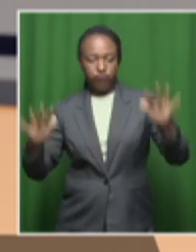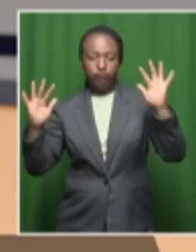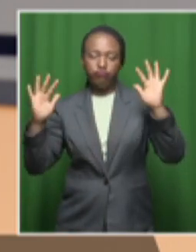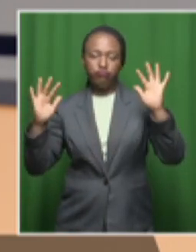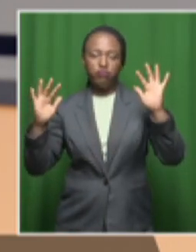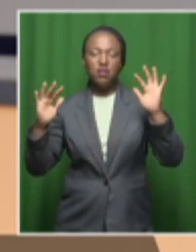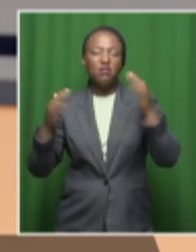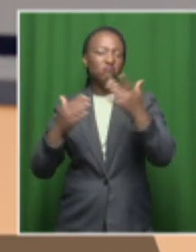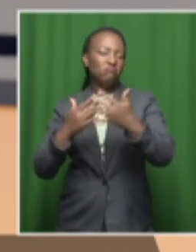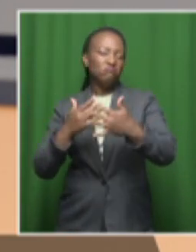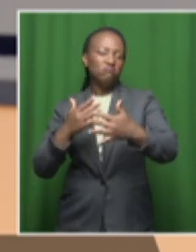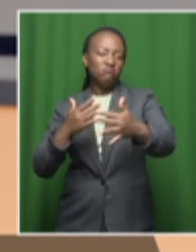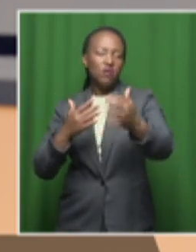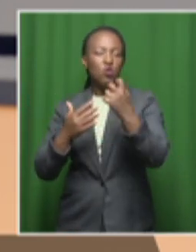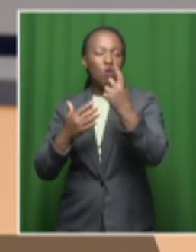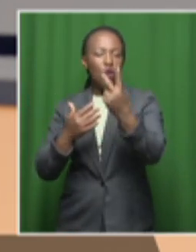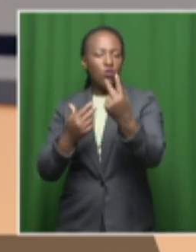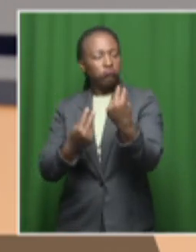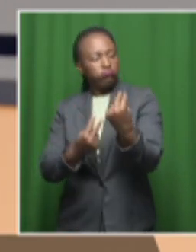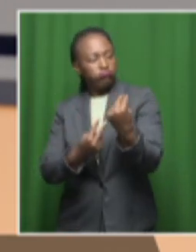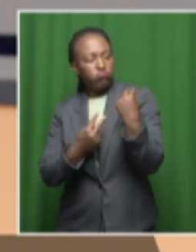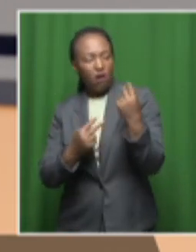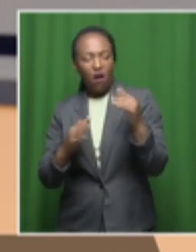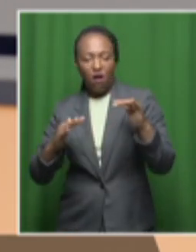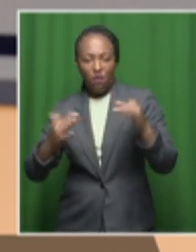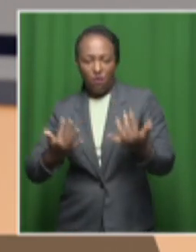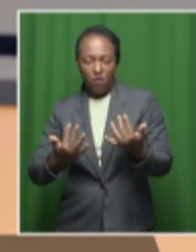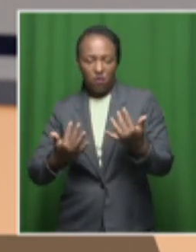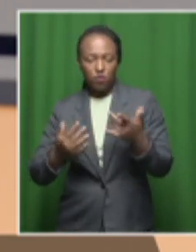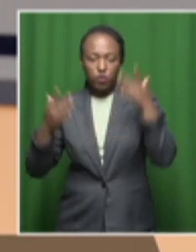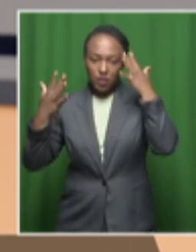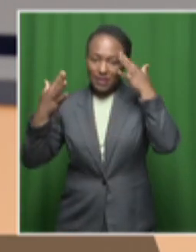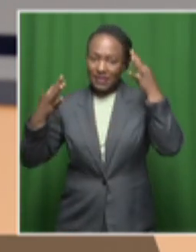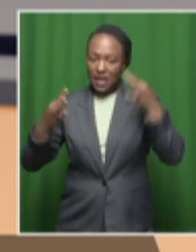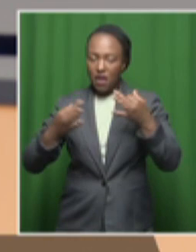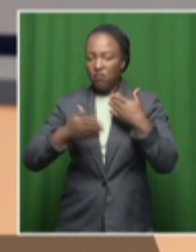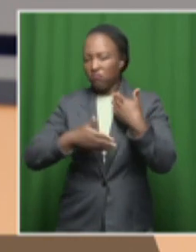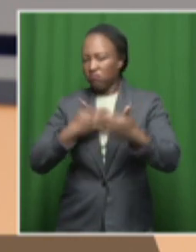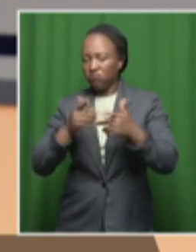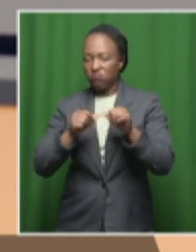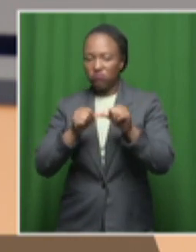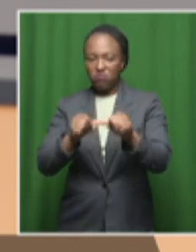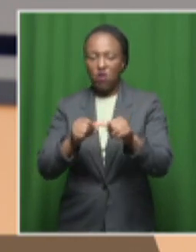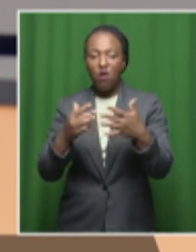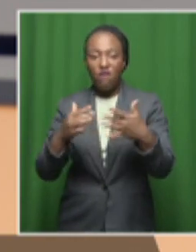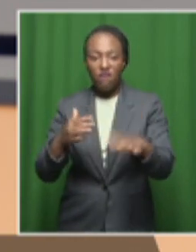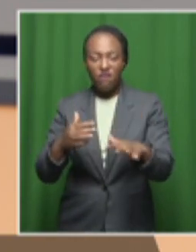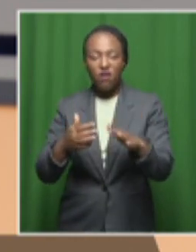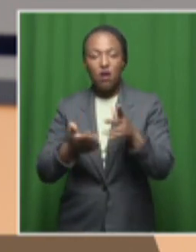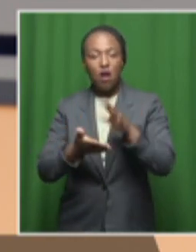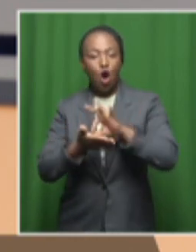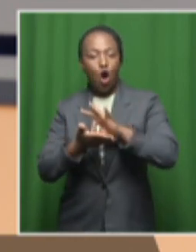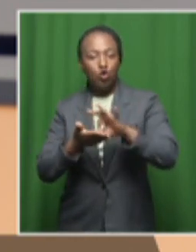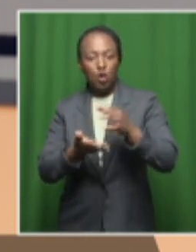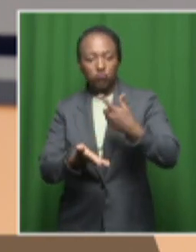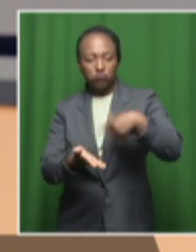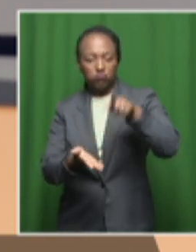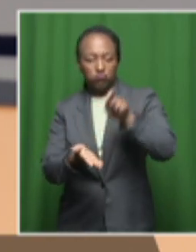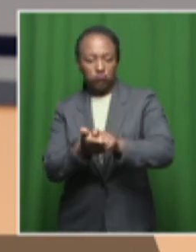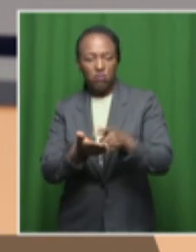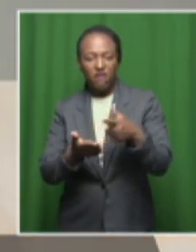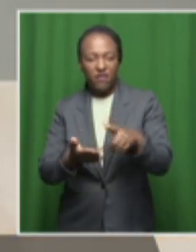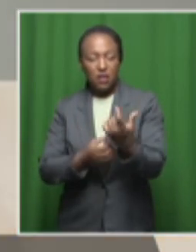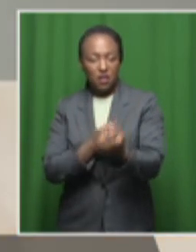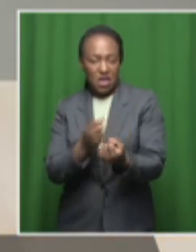and see what we've reaped as the sponsor, then we'll decide whether or not we're moving forward? Or have you signed up for a certain number of years already from the